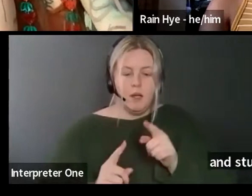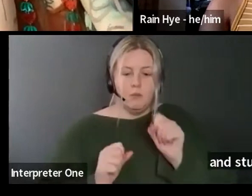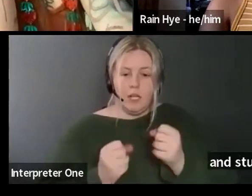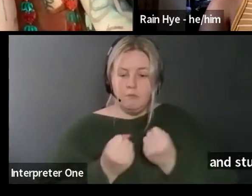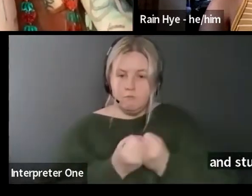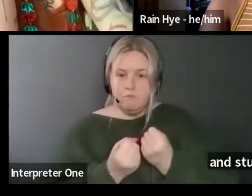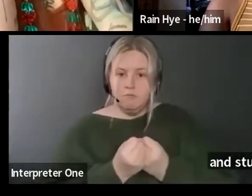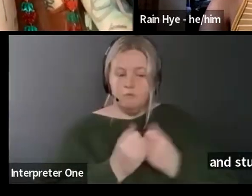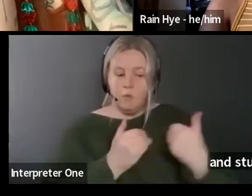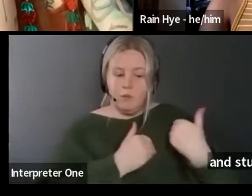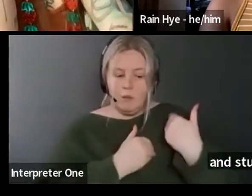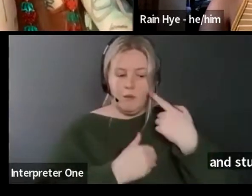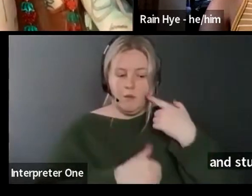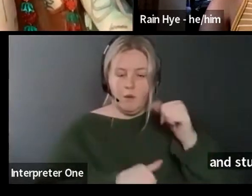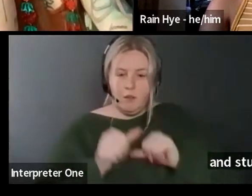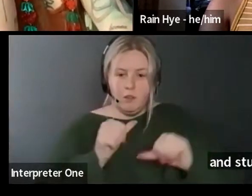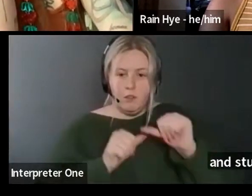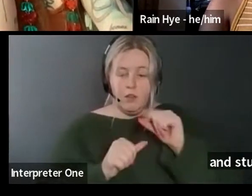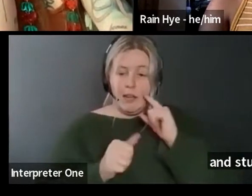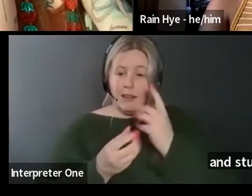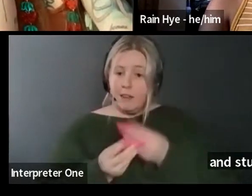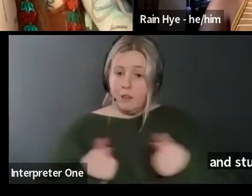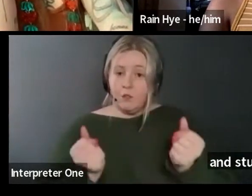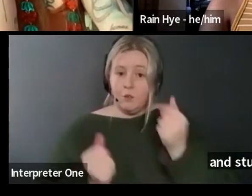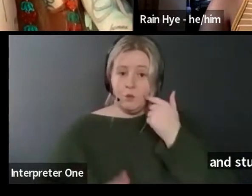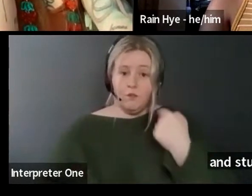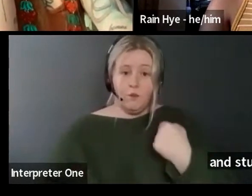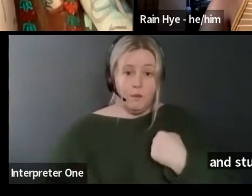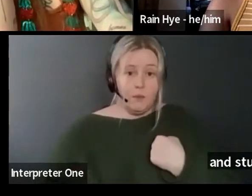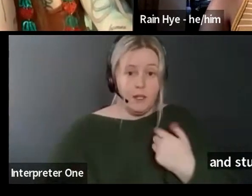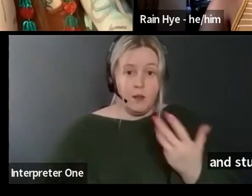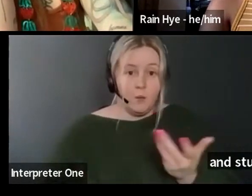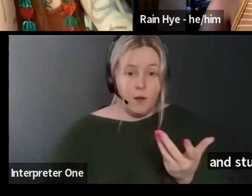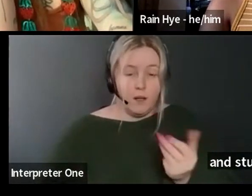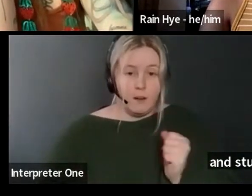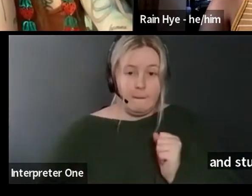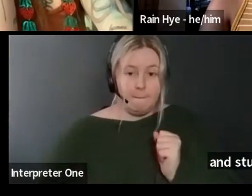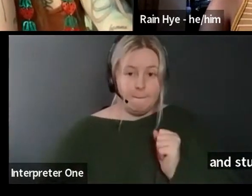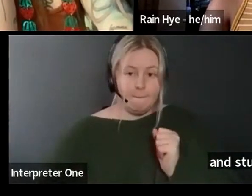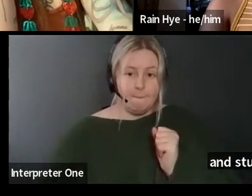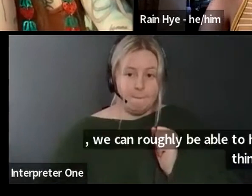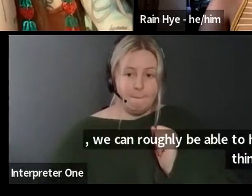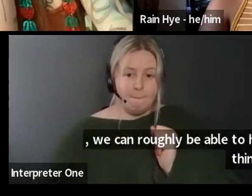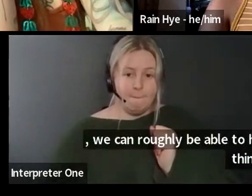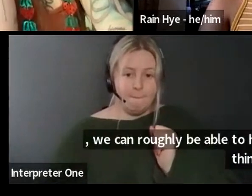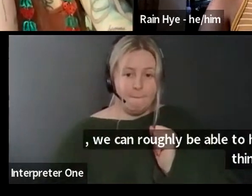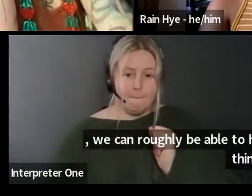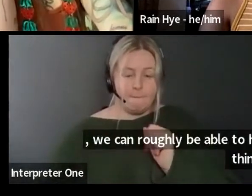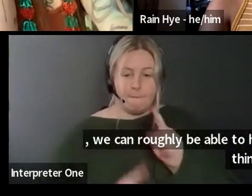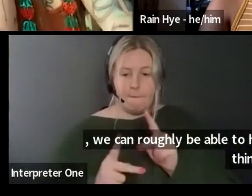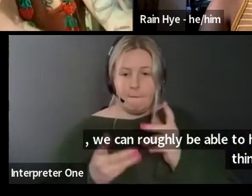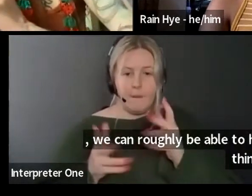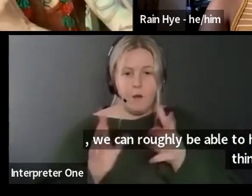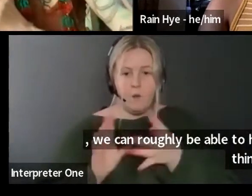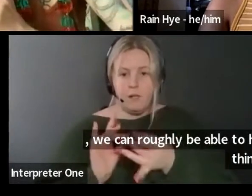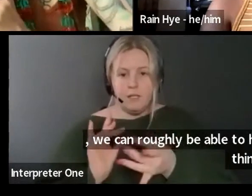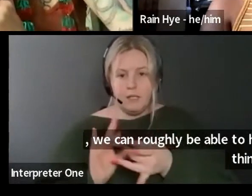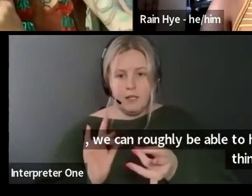the thing is though, the solution, I guess, for me is just and folks already said that anyways, it's